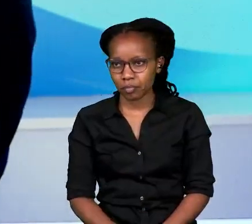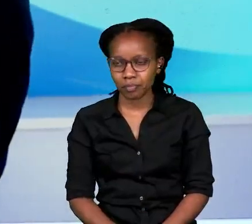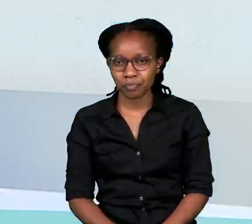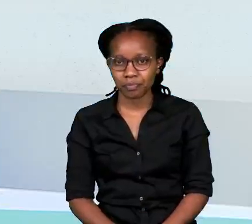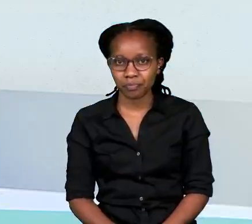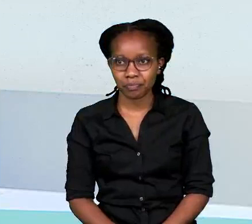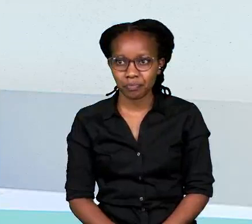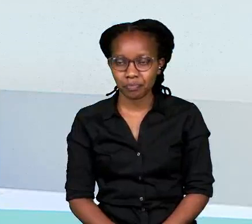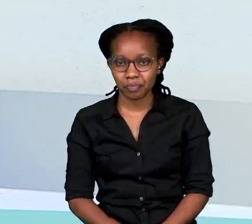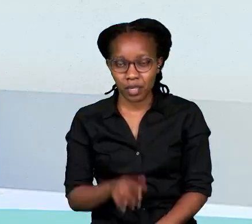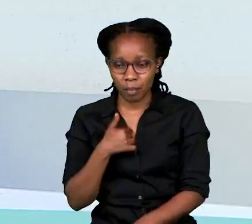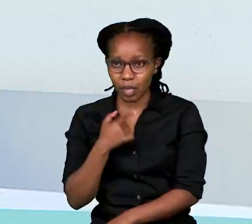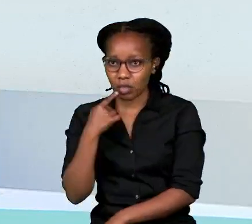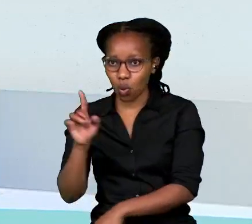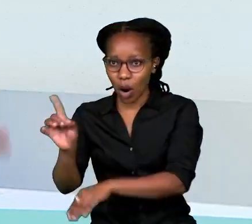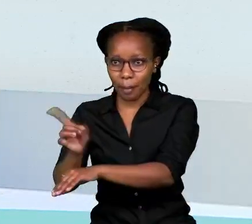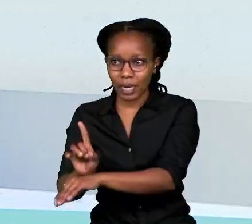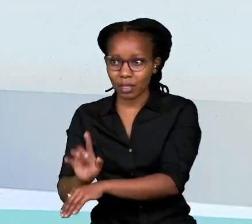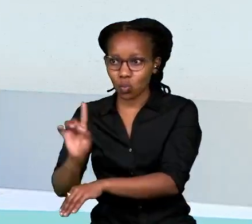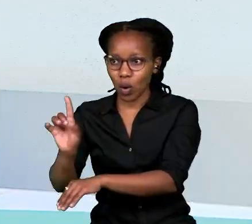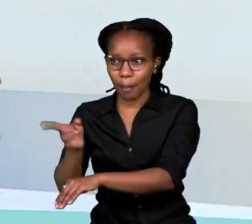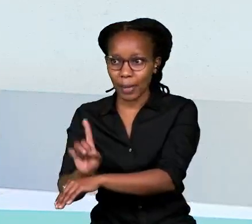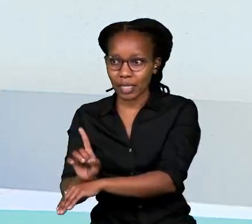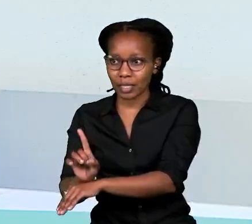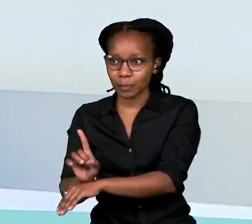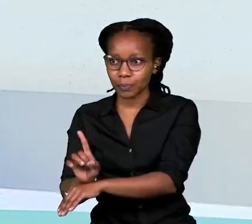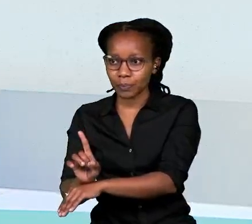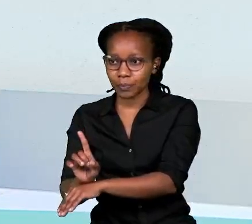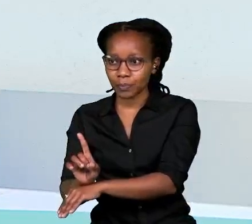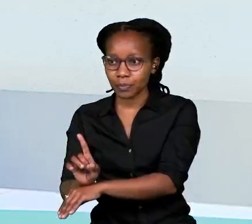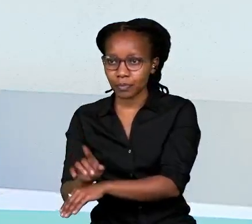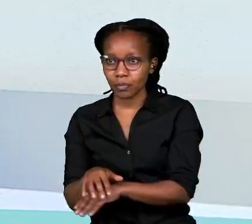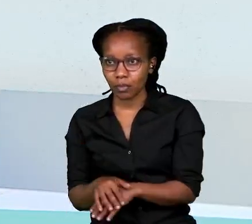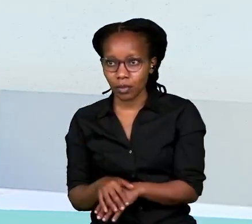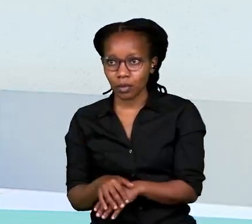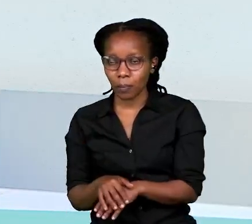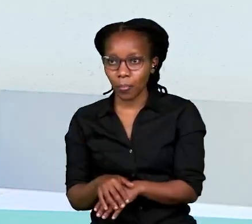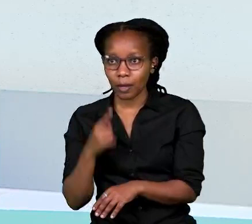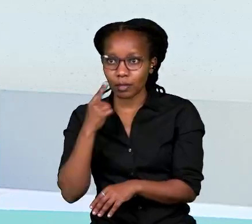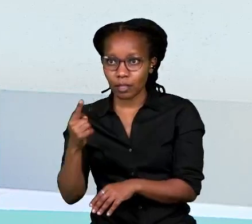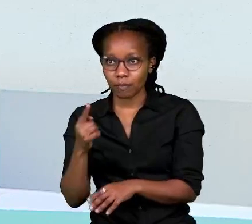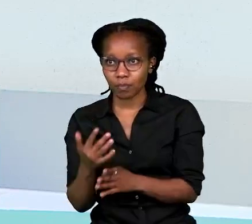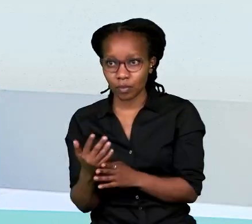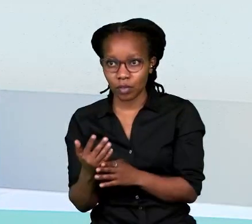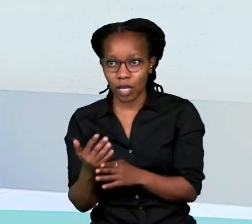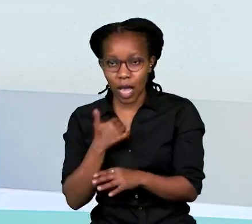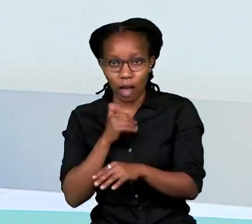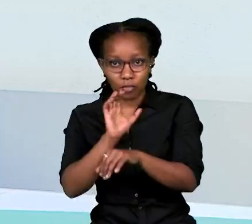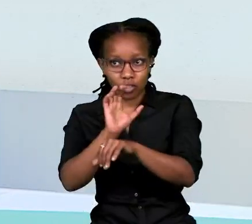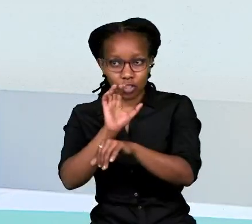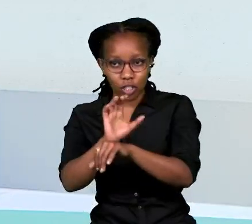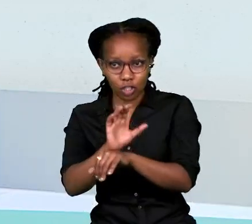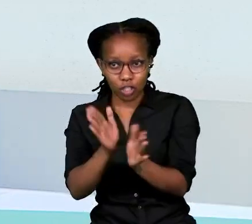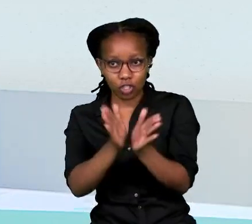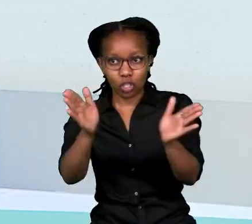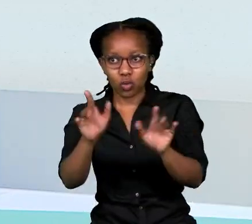Let me see here. And I'll give you a minute. Allow me to give you a minute. You see, he really brought it out that you know, we have the mainstream churches, and we